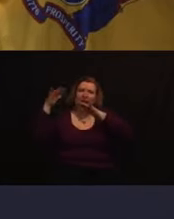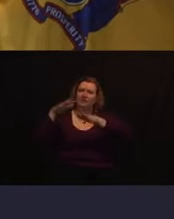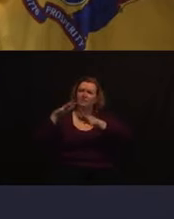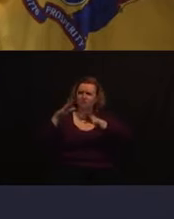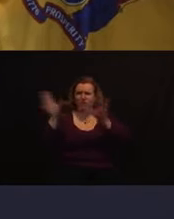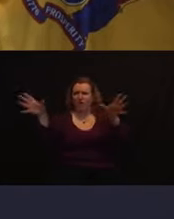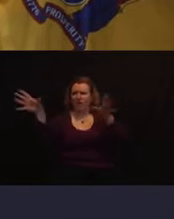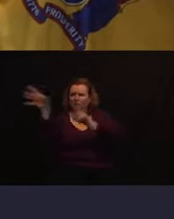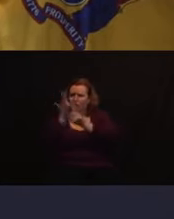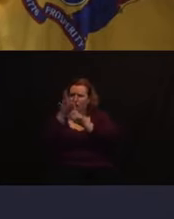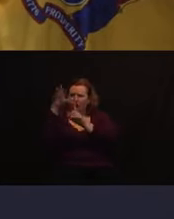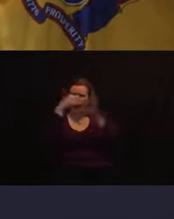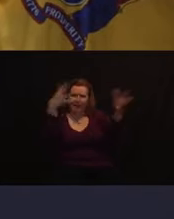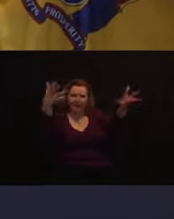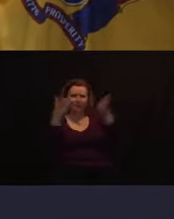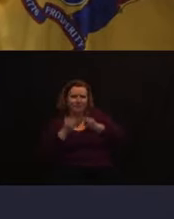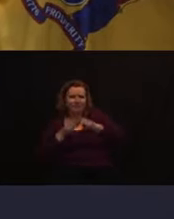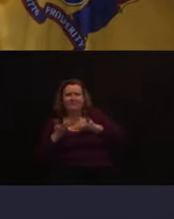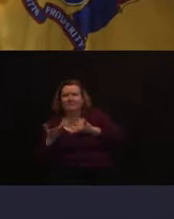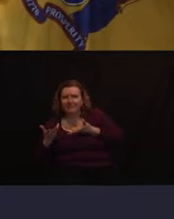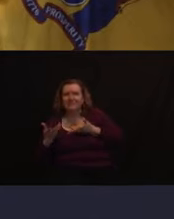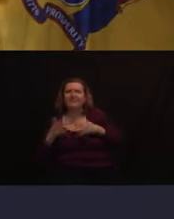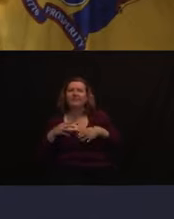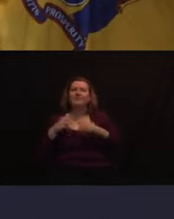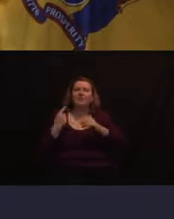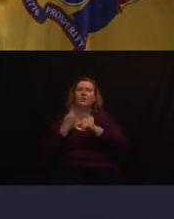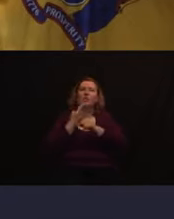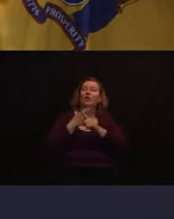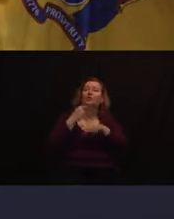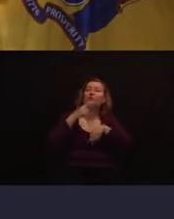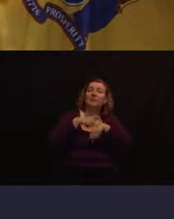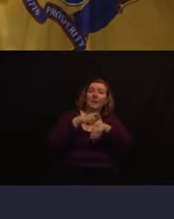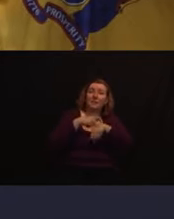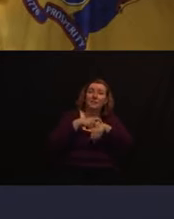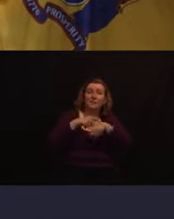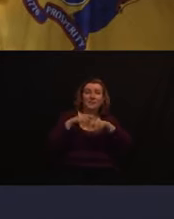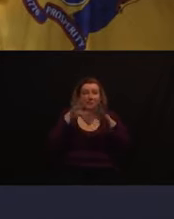probably right. I really could see somebody going there as a